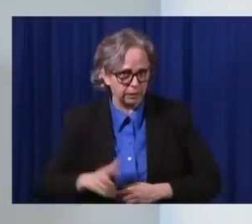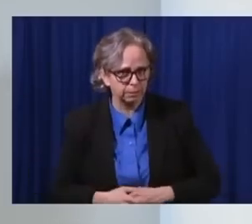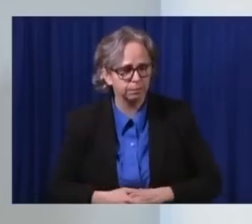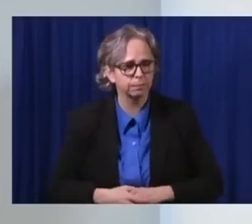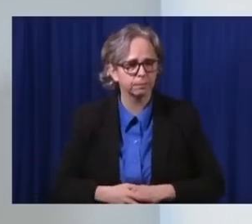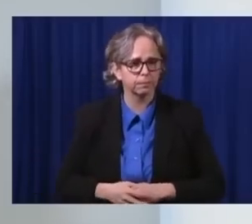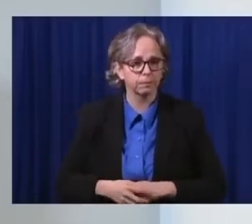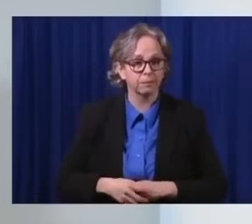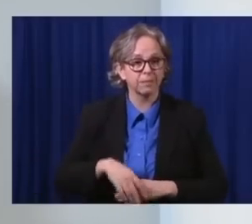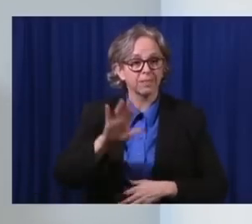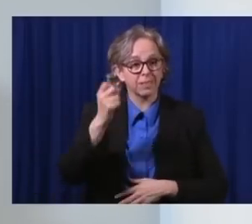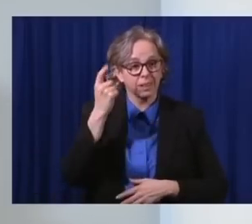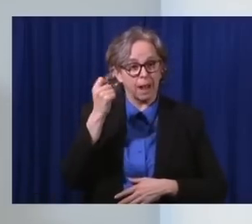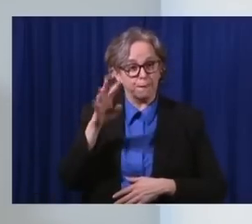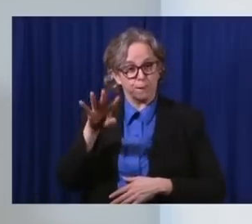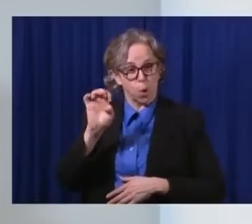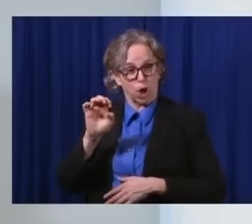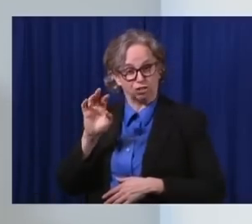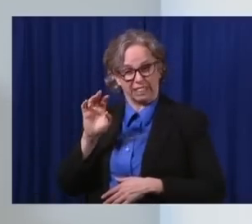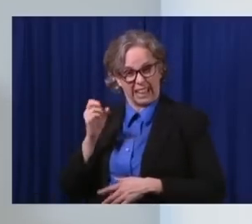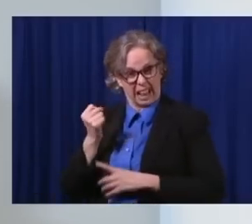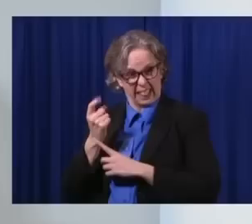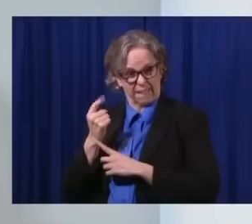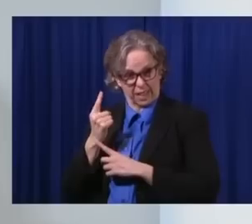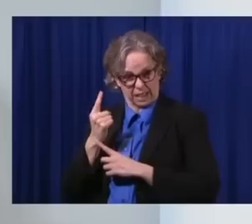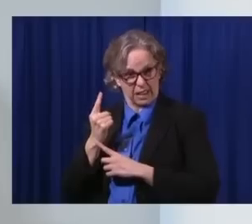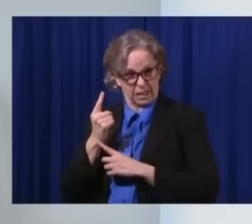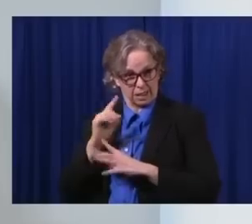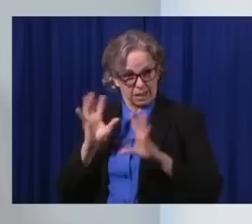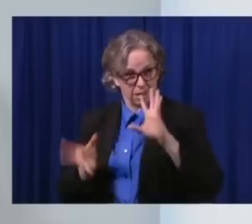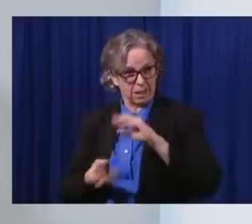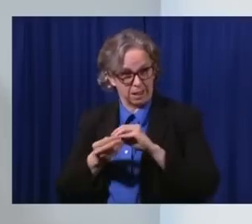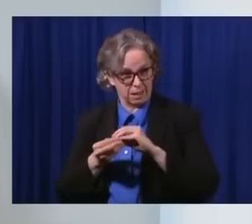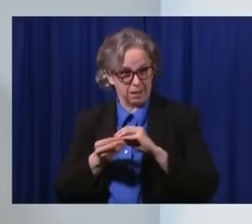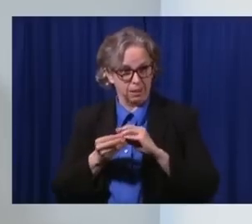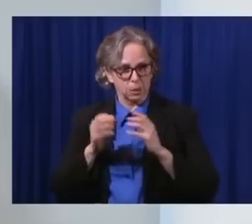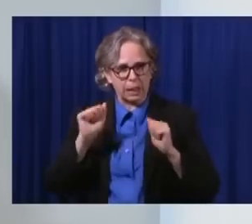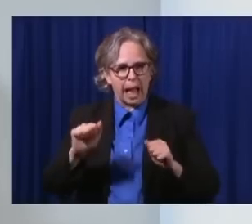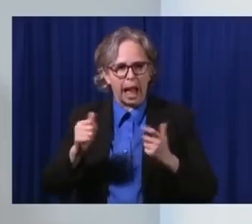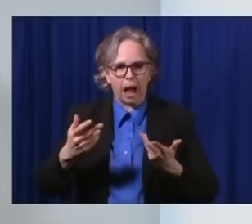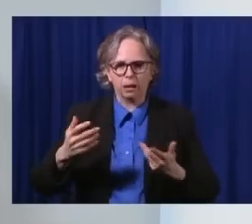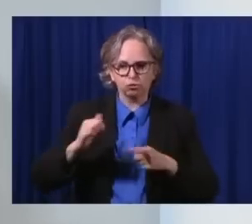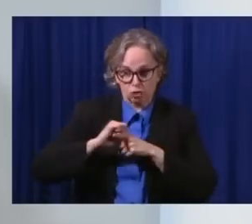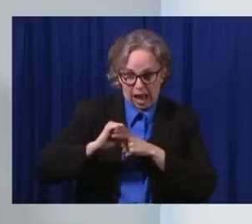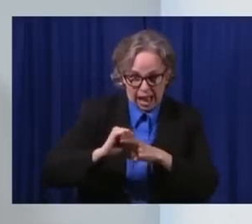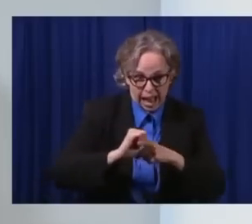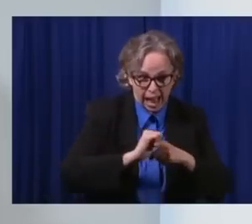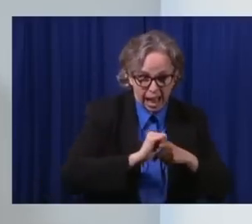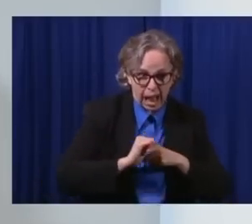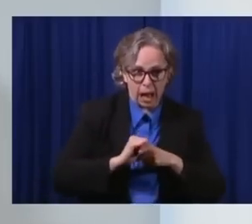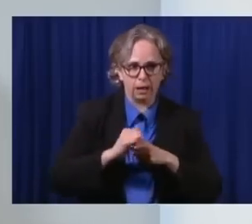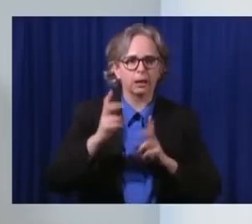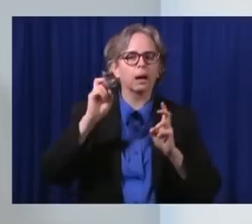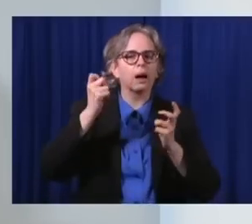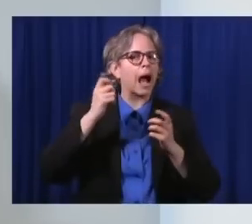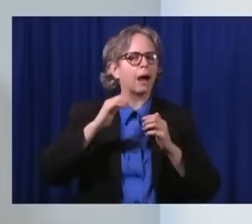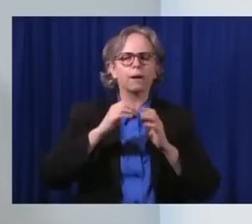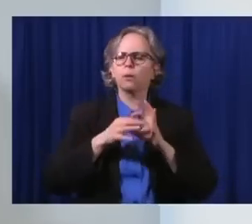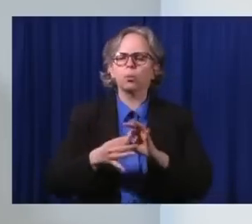411 of them at least can be completed through distance learning or approved workplace